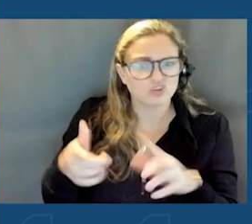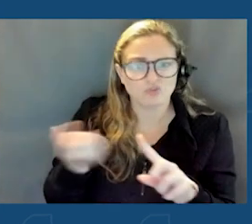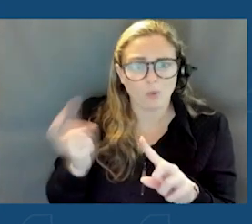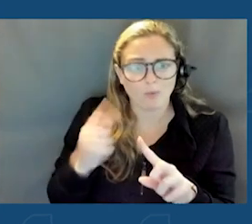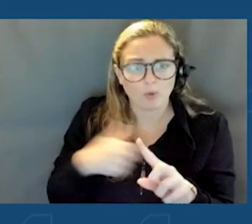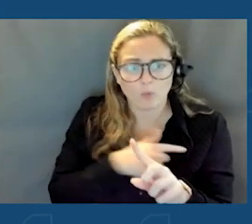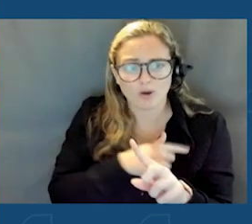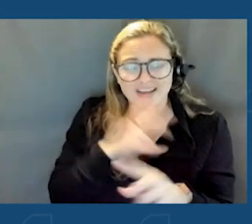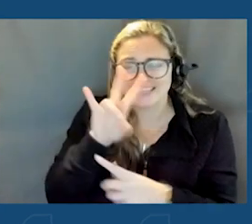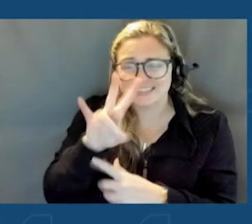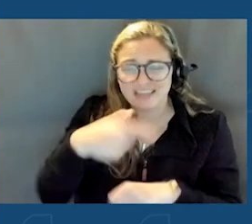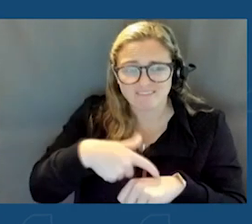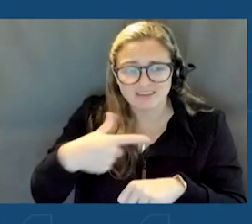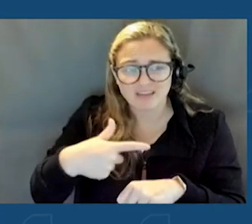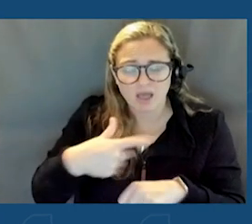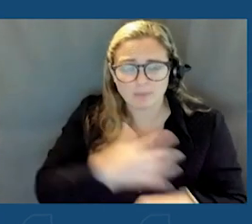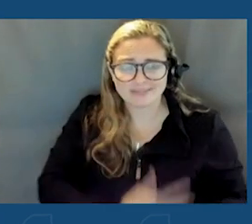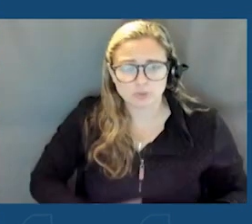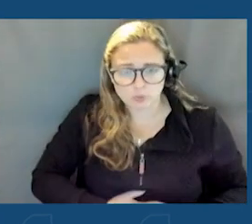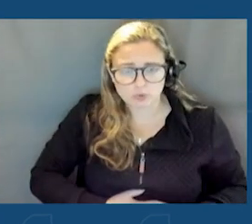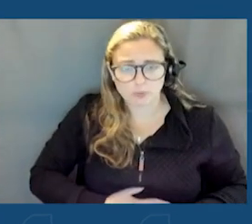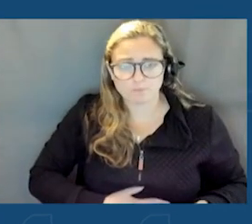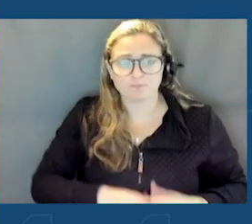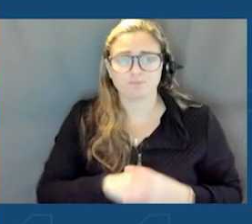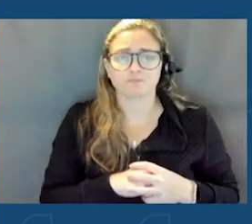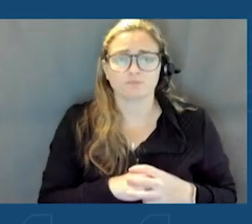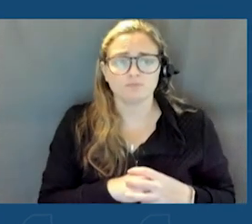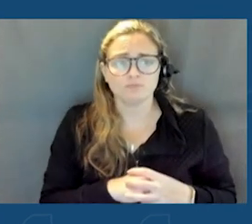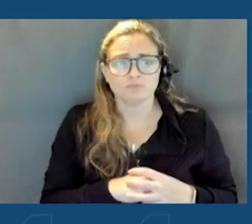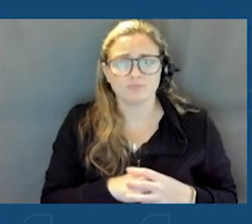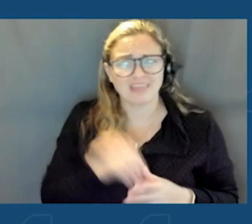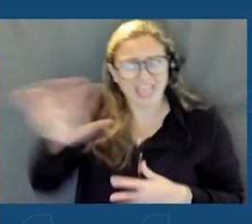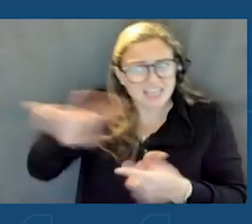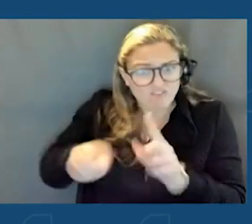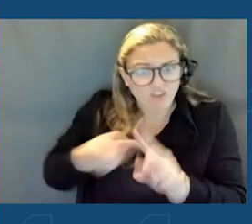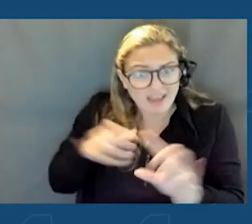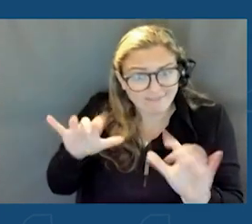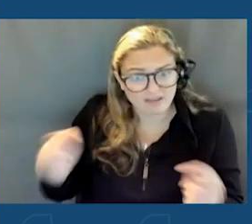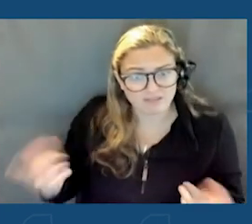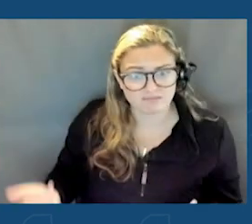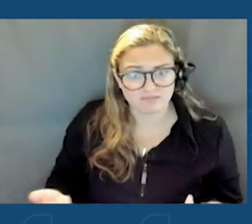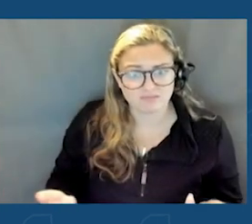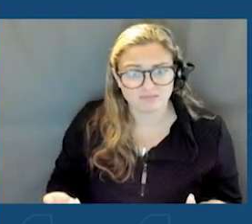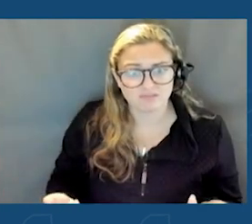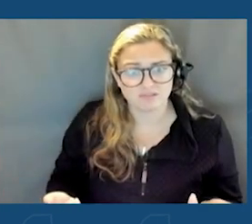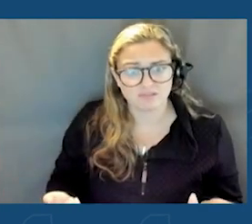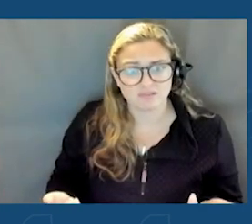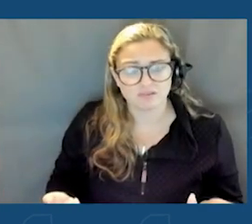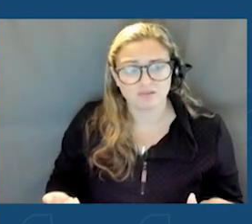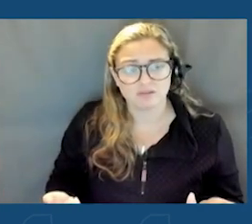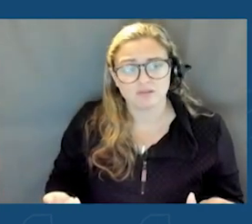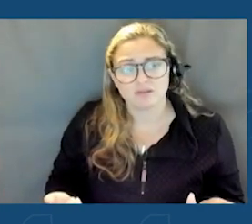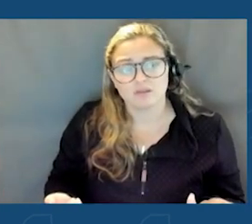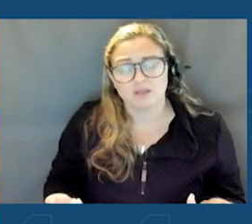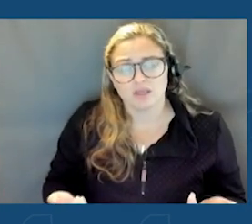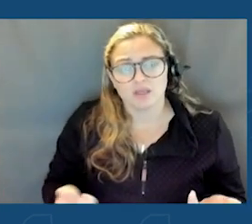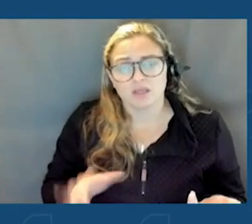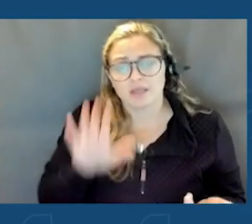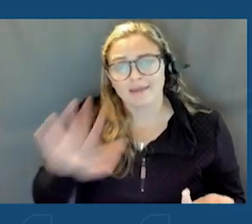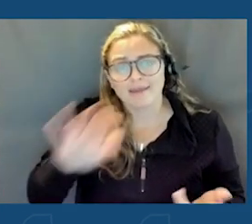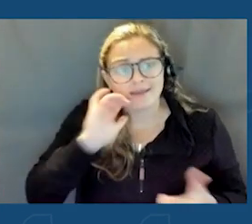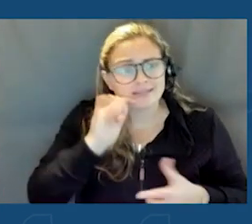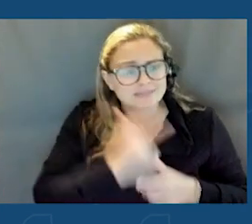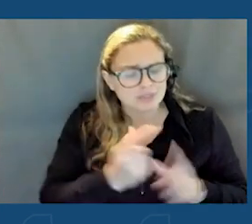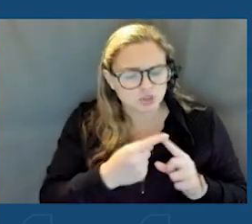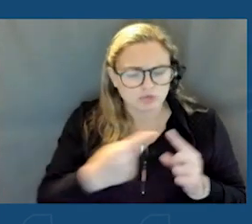7 times in his torso by his friend, right? And then his sisters lived across